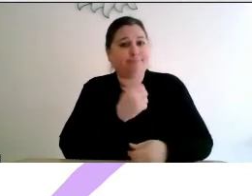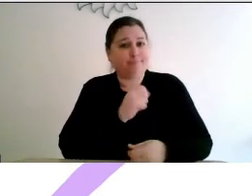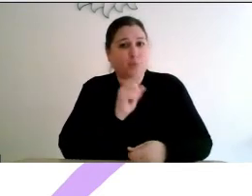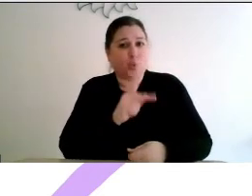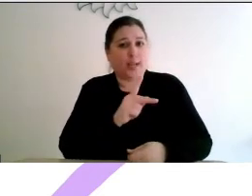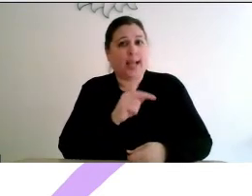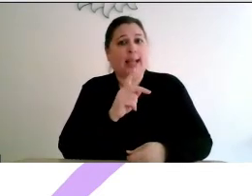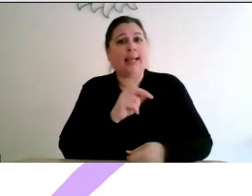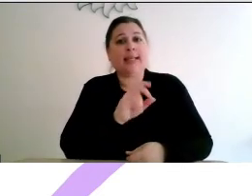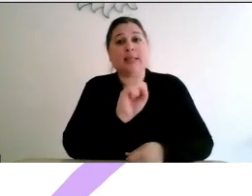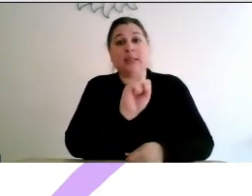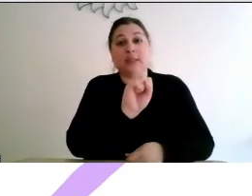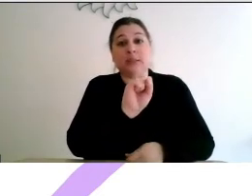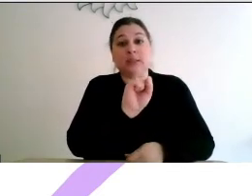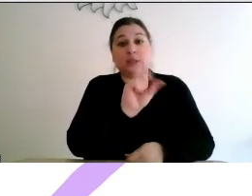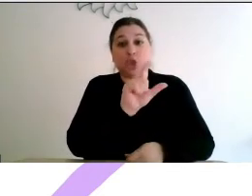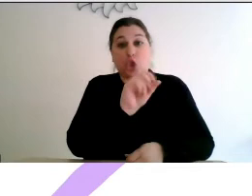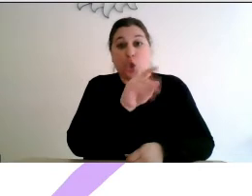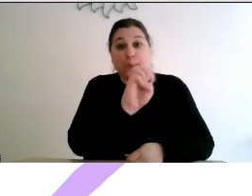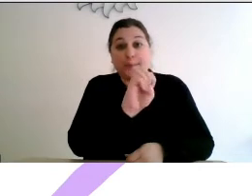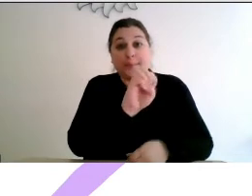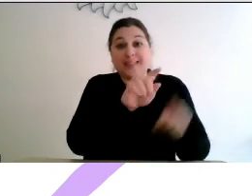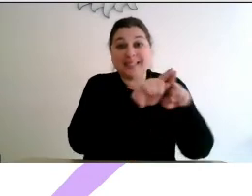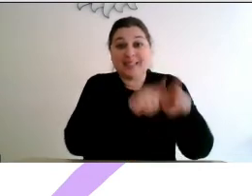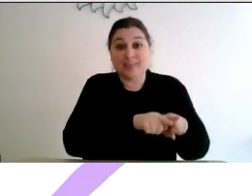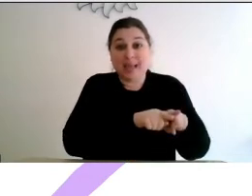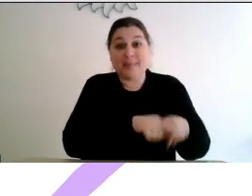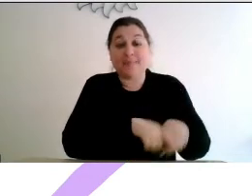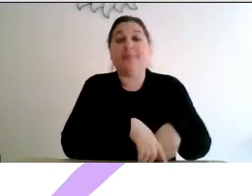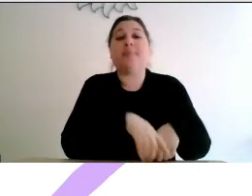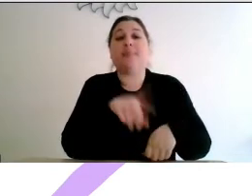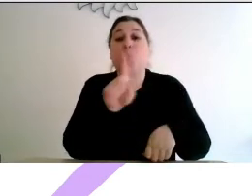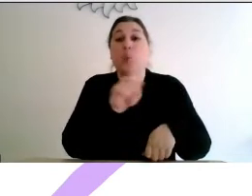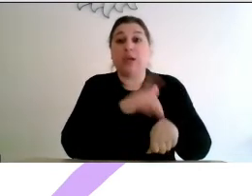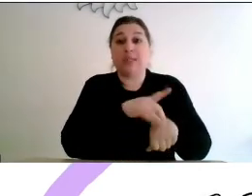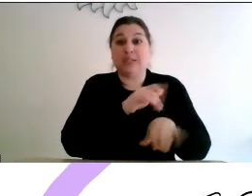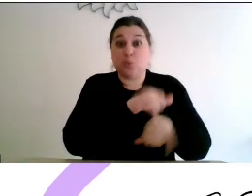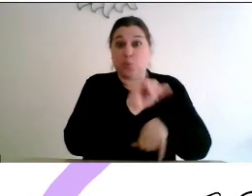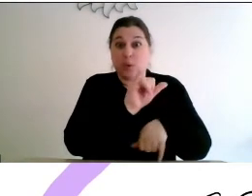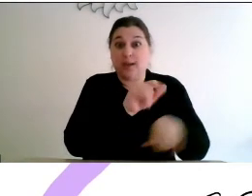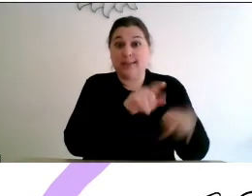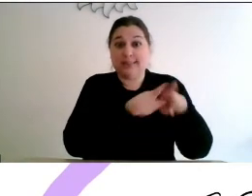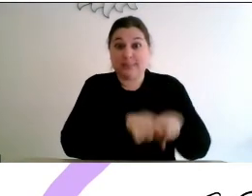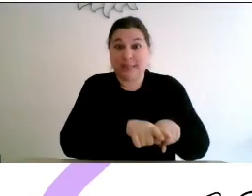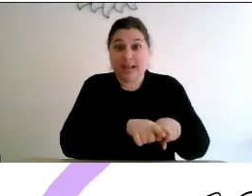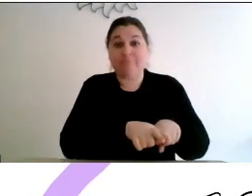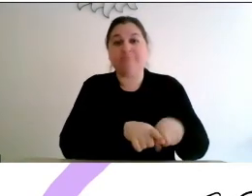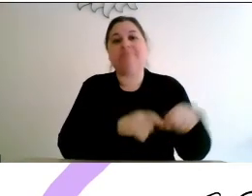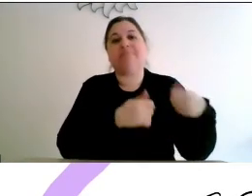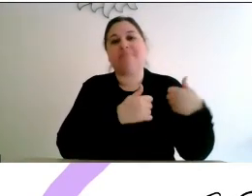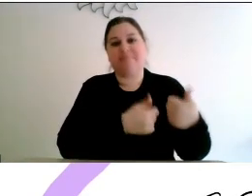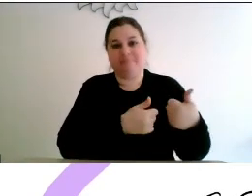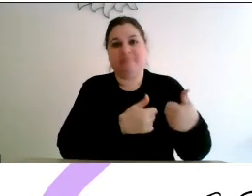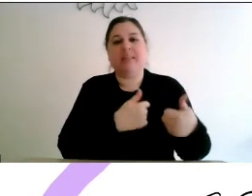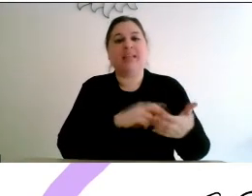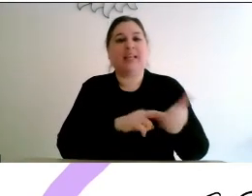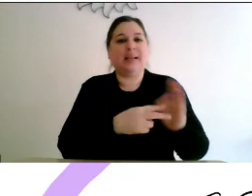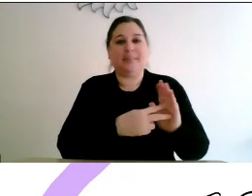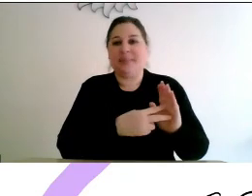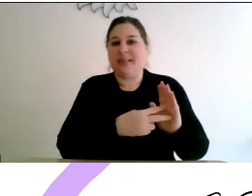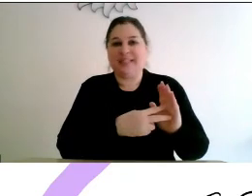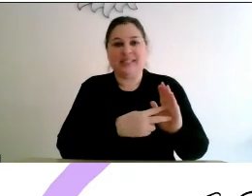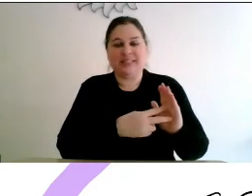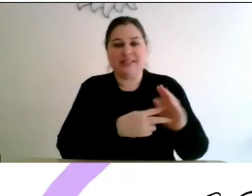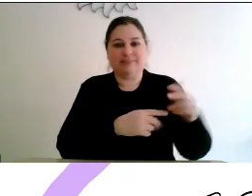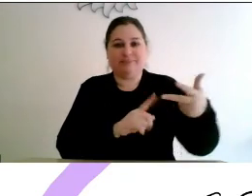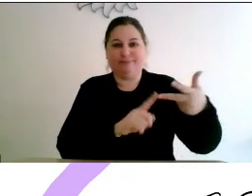And the y-intercepts have to be the same. For the second one, the slopes are the same,